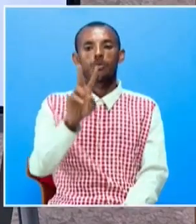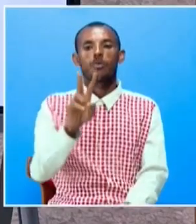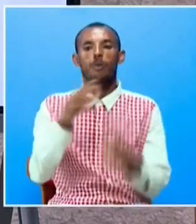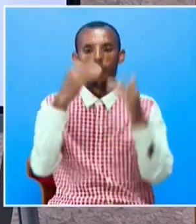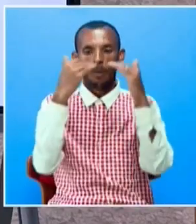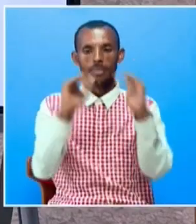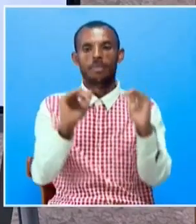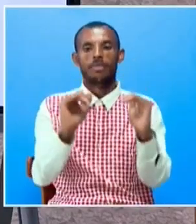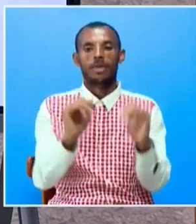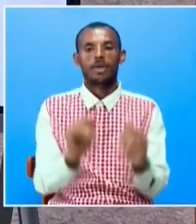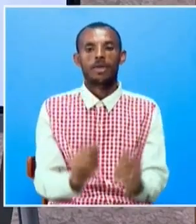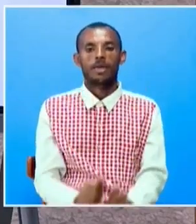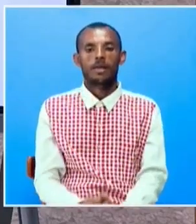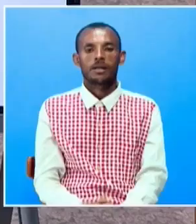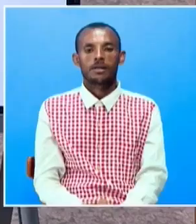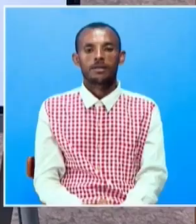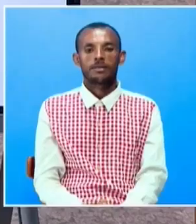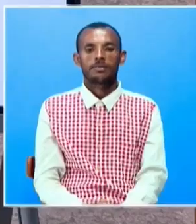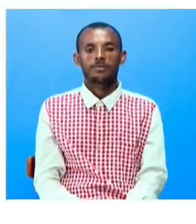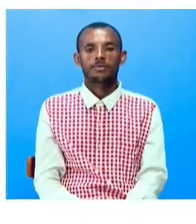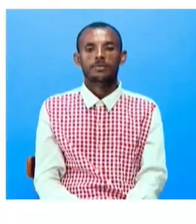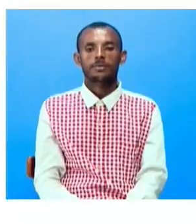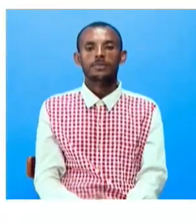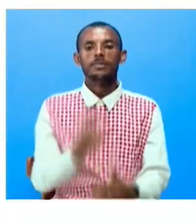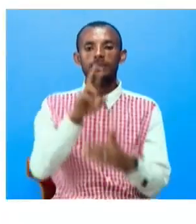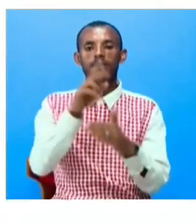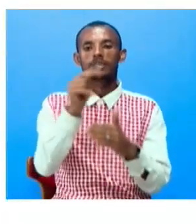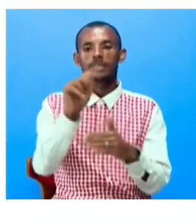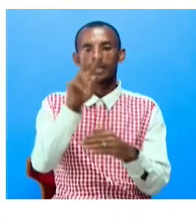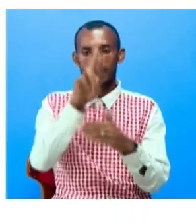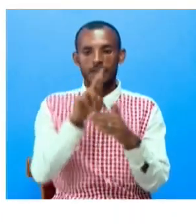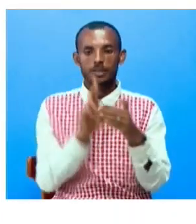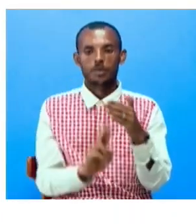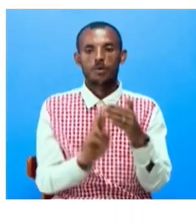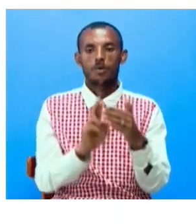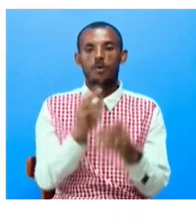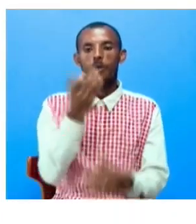and B, the ratio